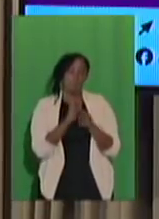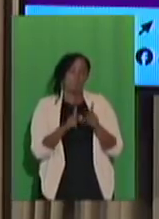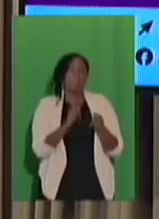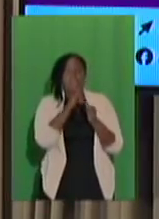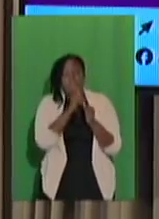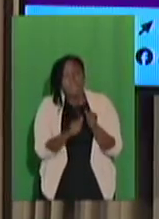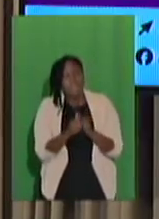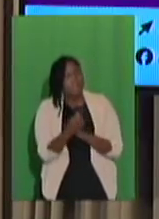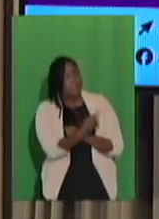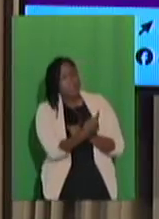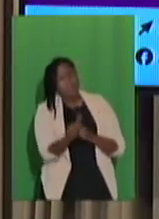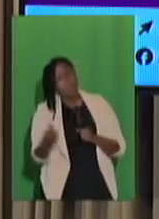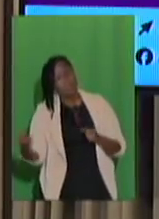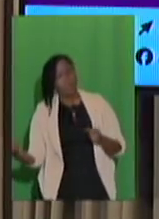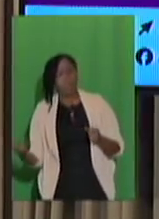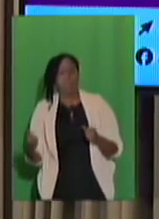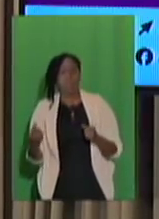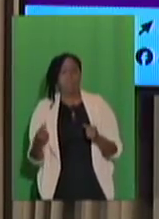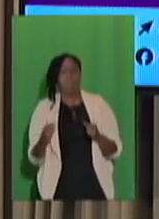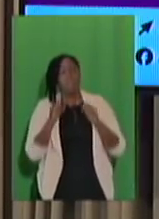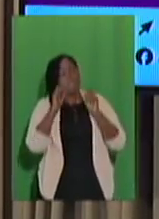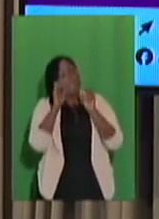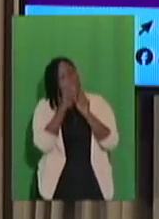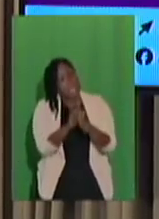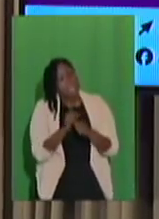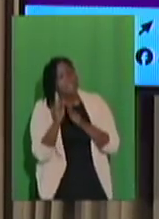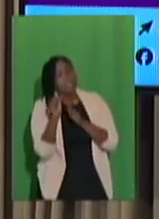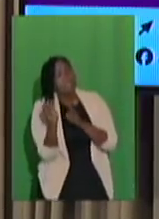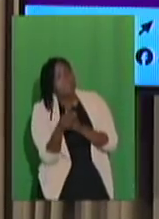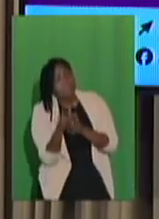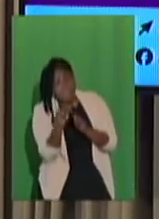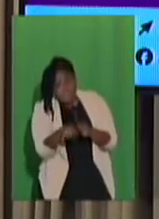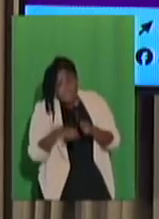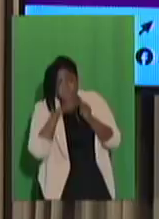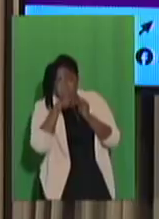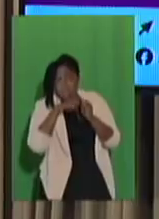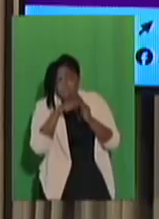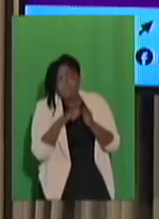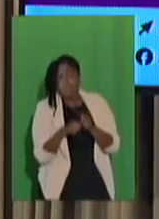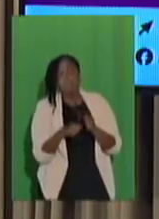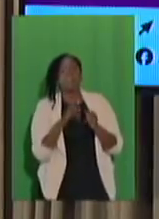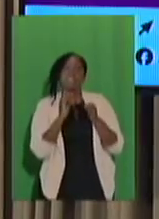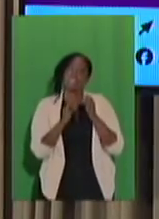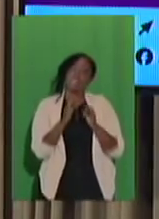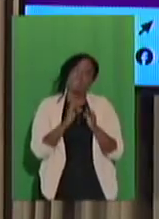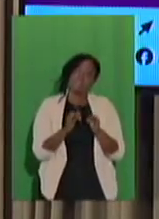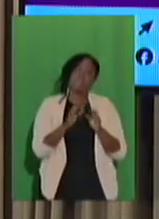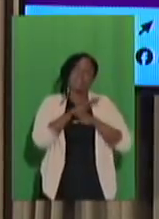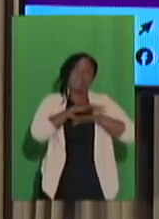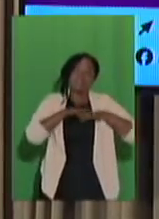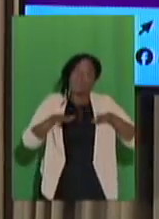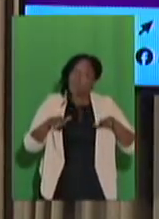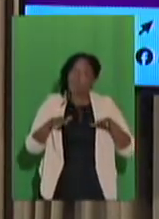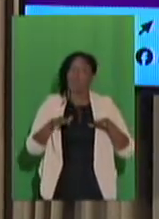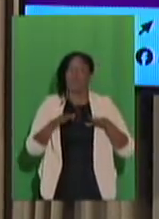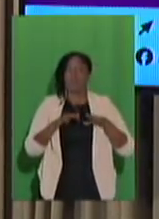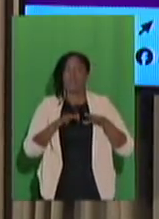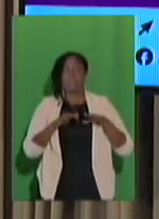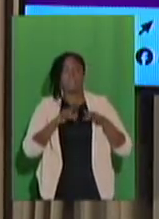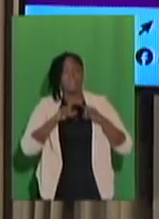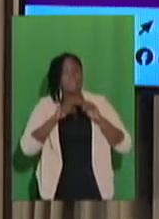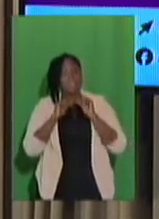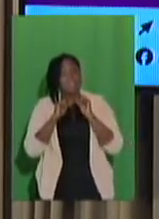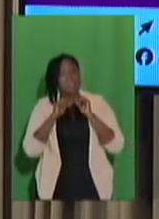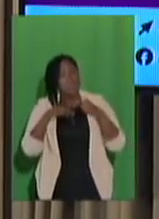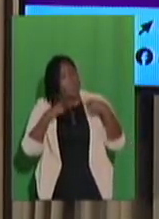you don't have to be in the public, please, for your own good, stay home. We understand